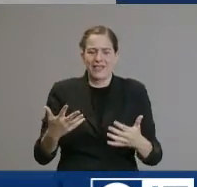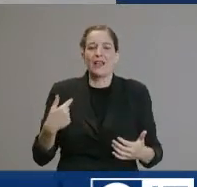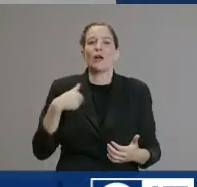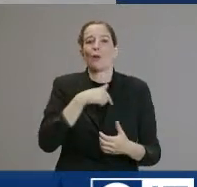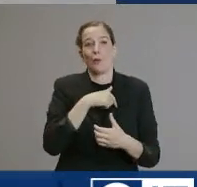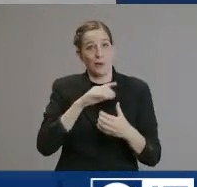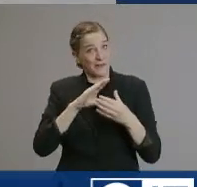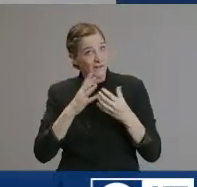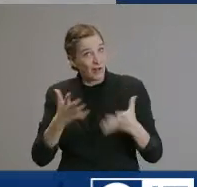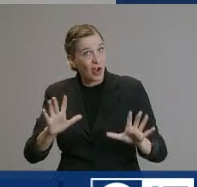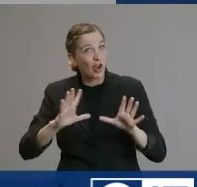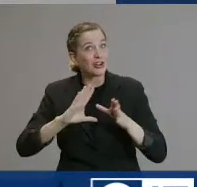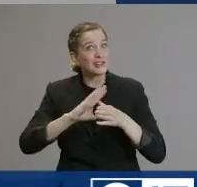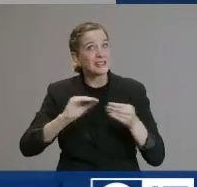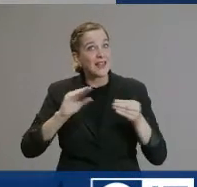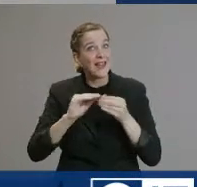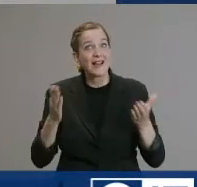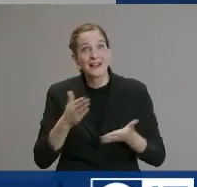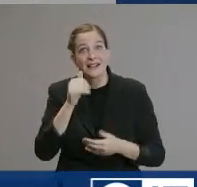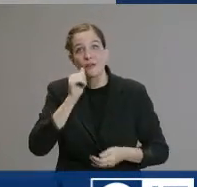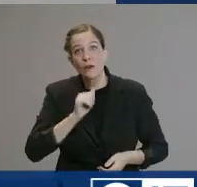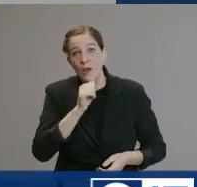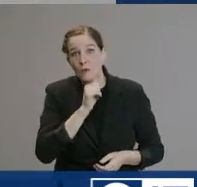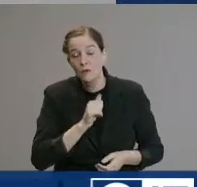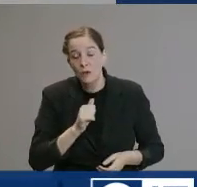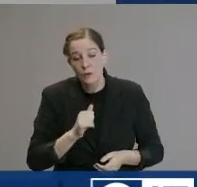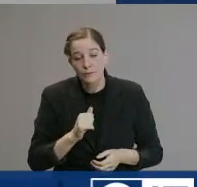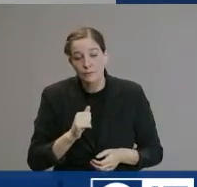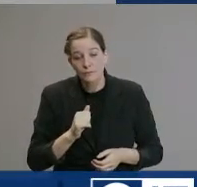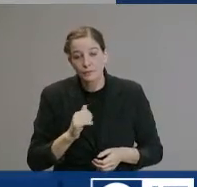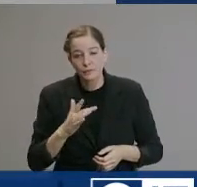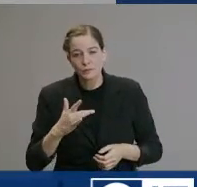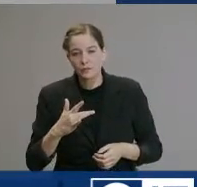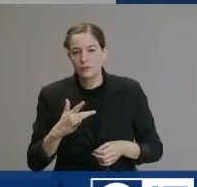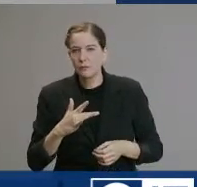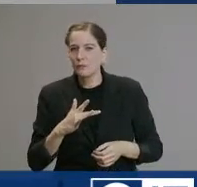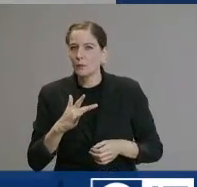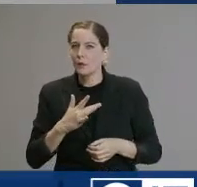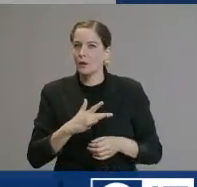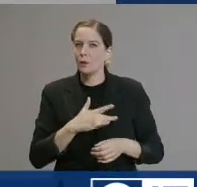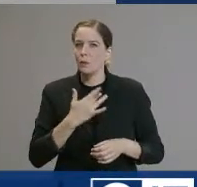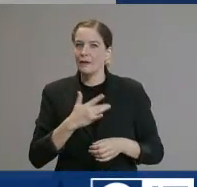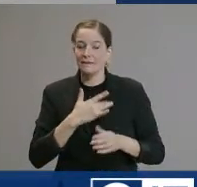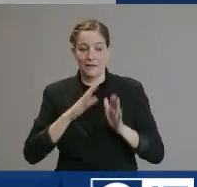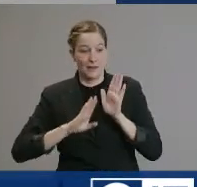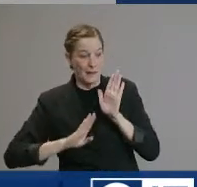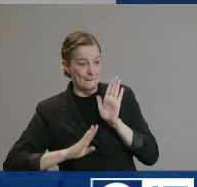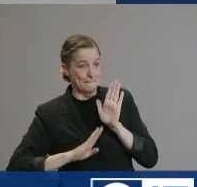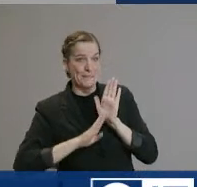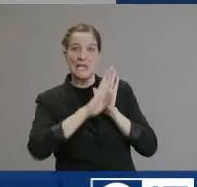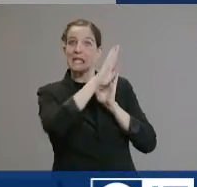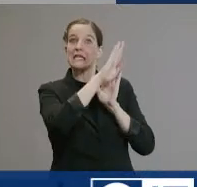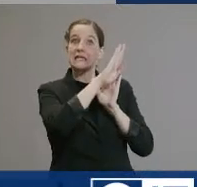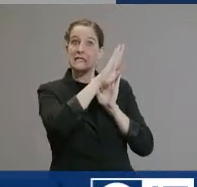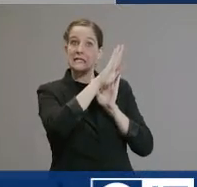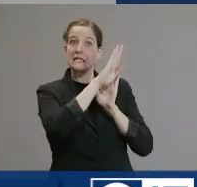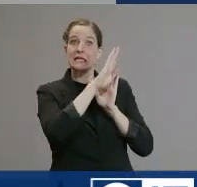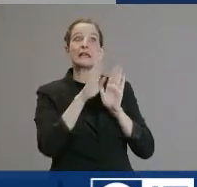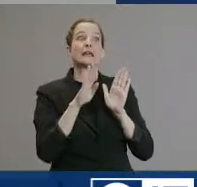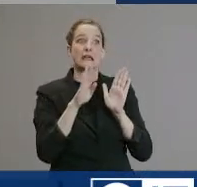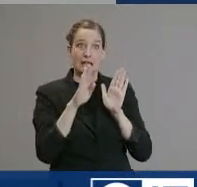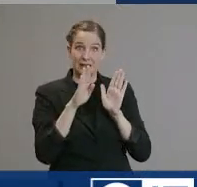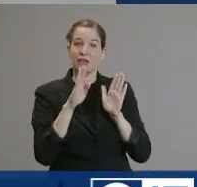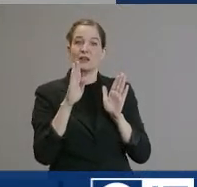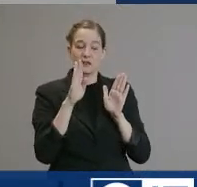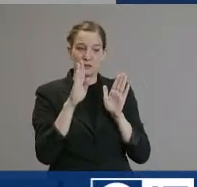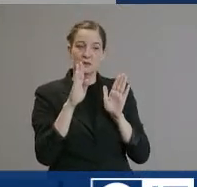believed peak illnesses and hospitalizations would happen in this June, July. I think Dr.